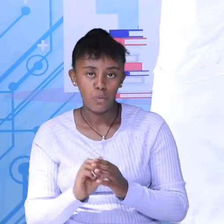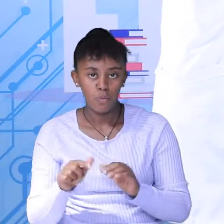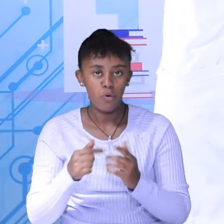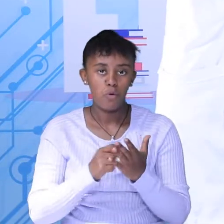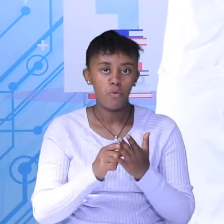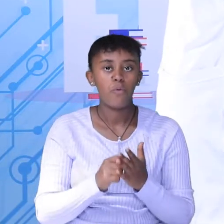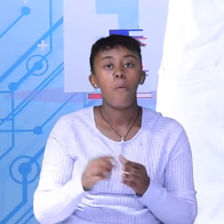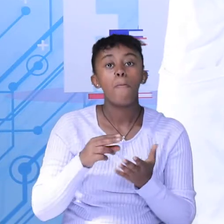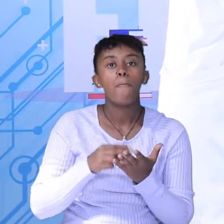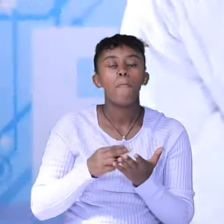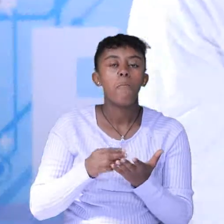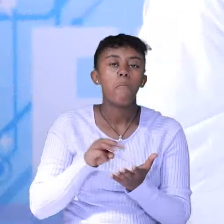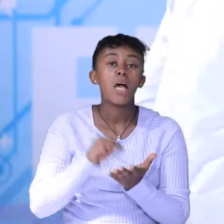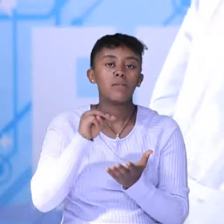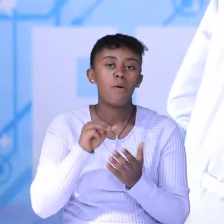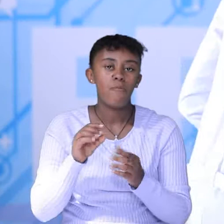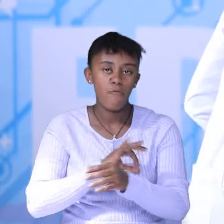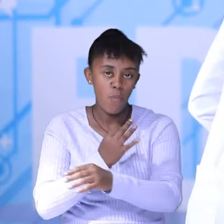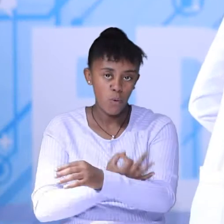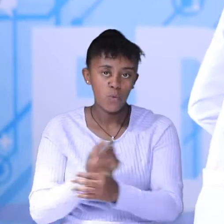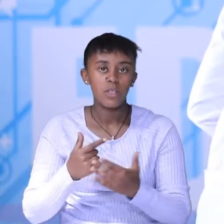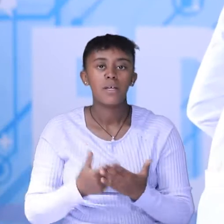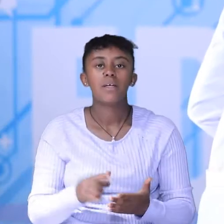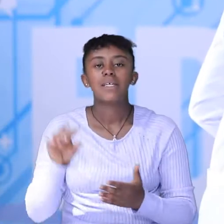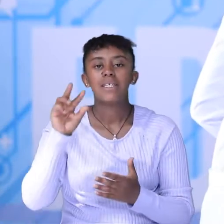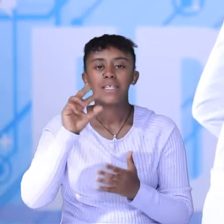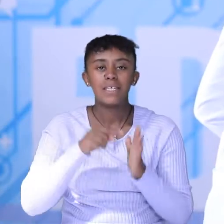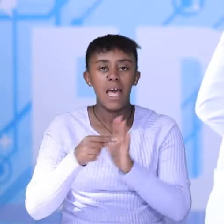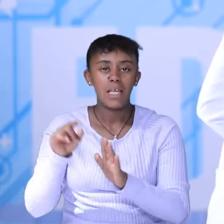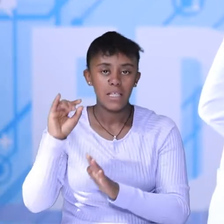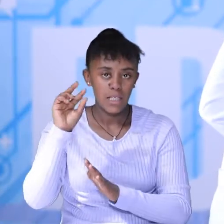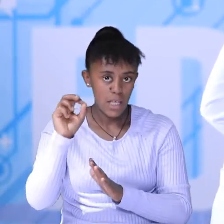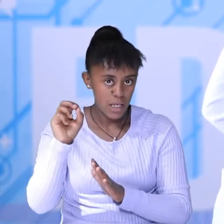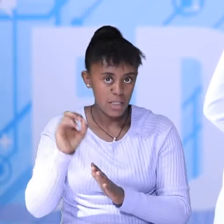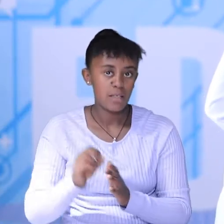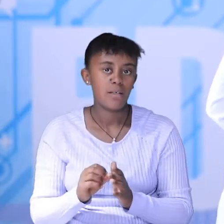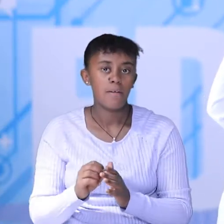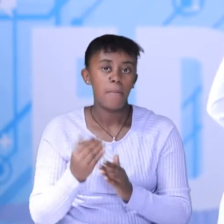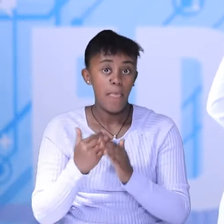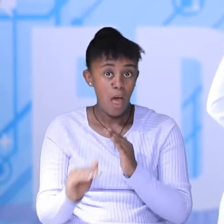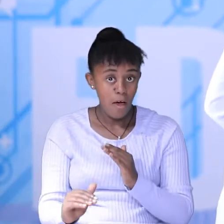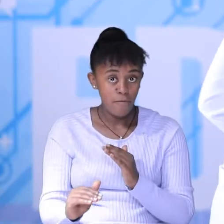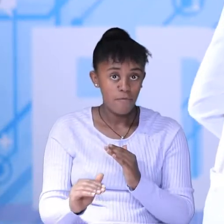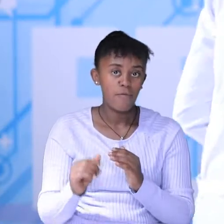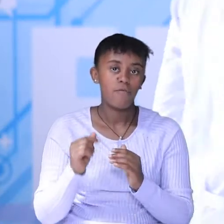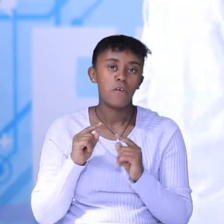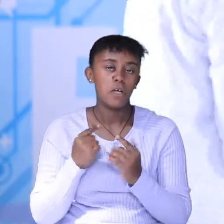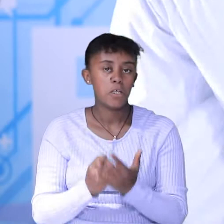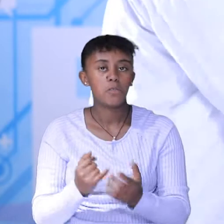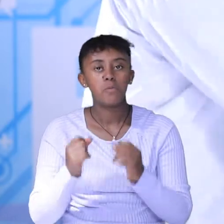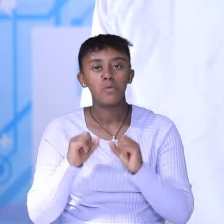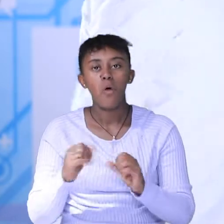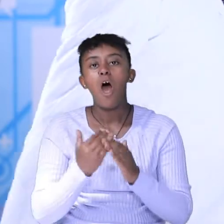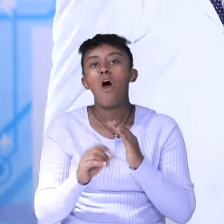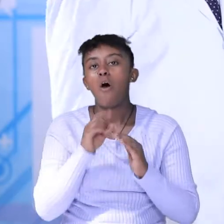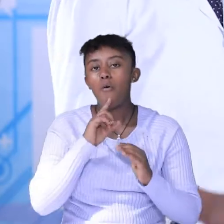already determined the maximum force, and sine 30 is half. Therefore, it's possible to have half